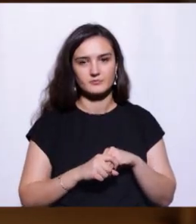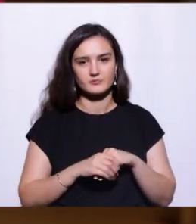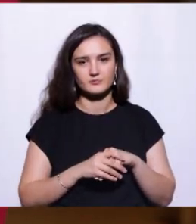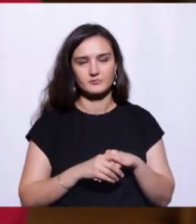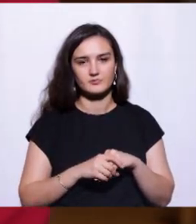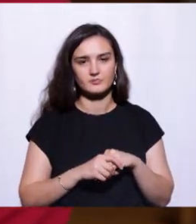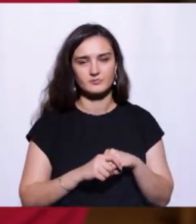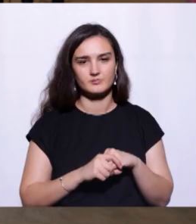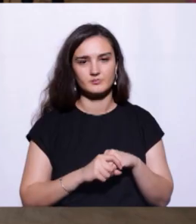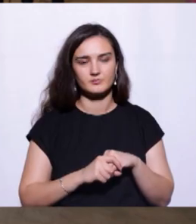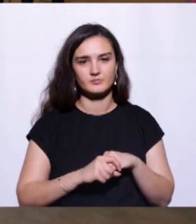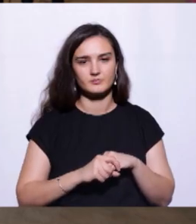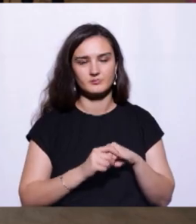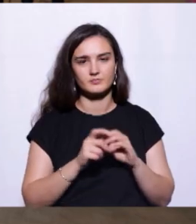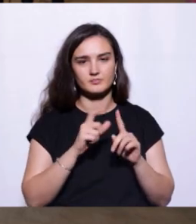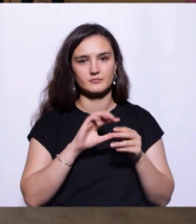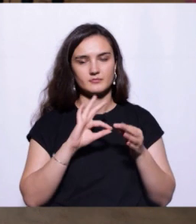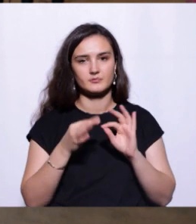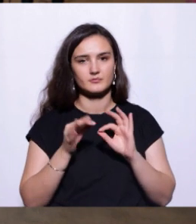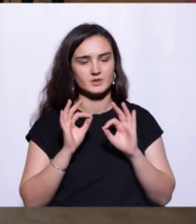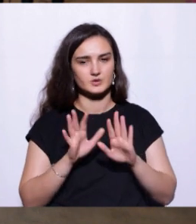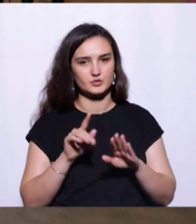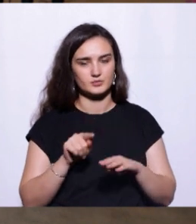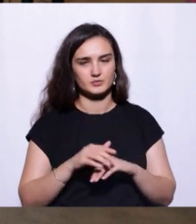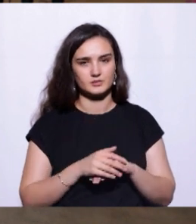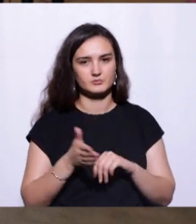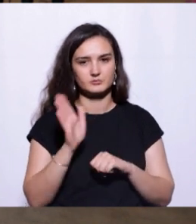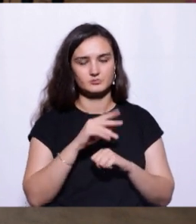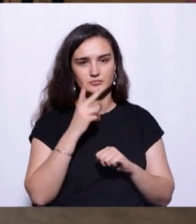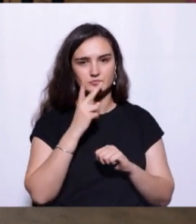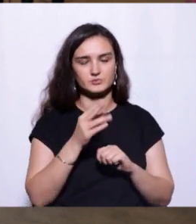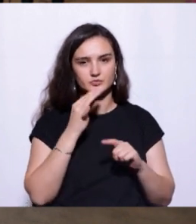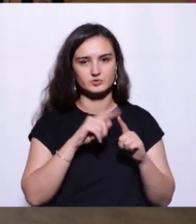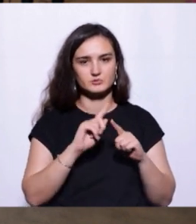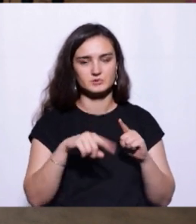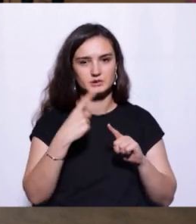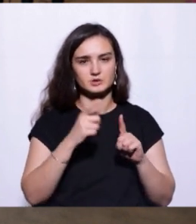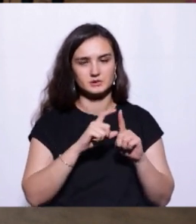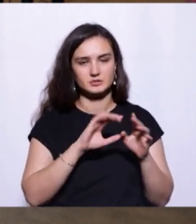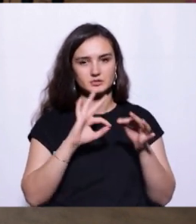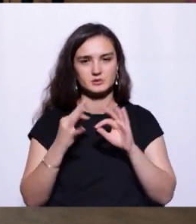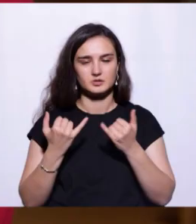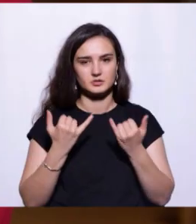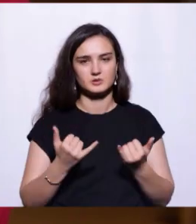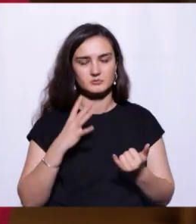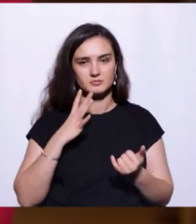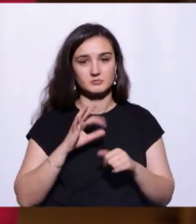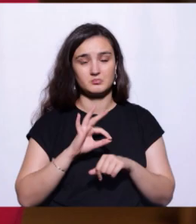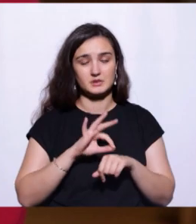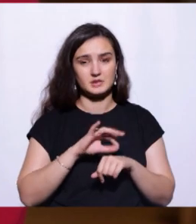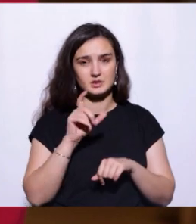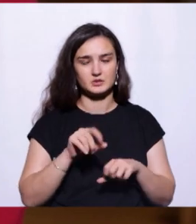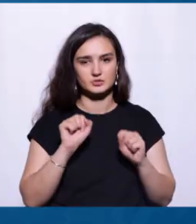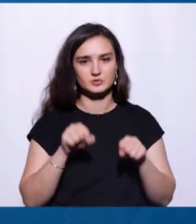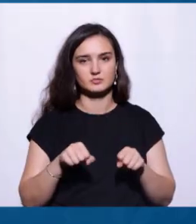right? So this sentence is false. Let's look at our next sentence now. Patients can